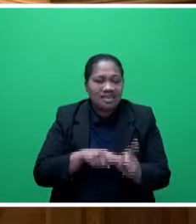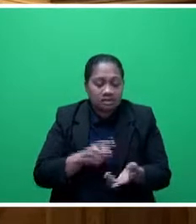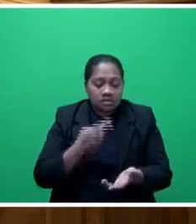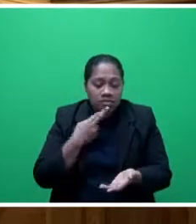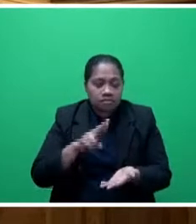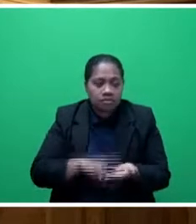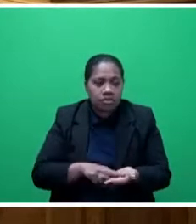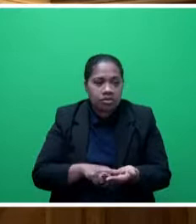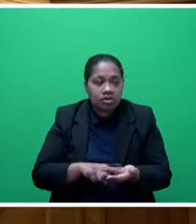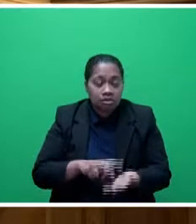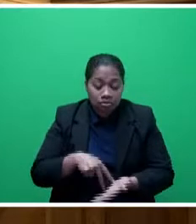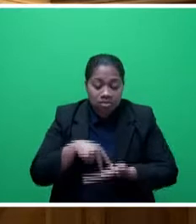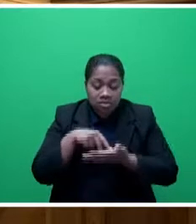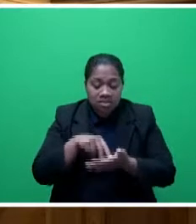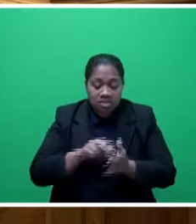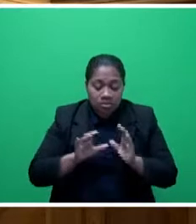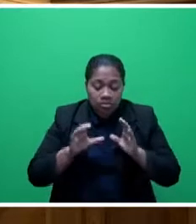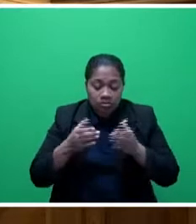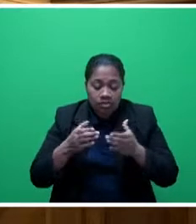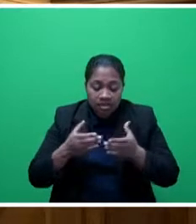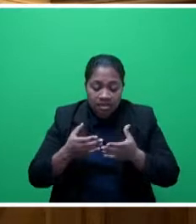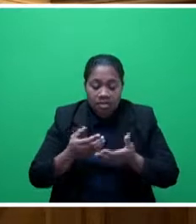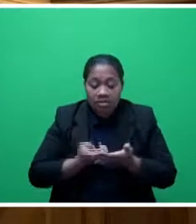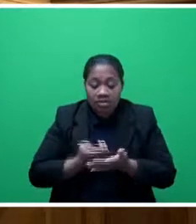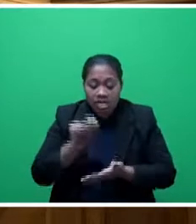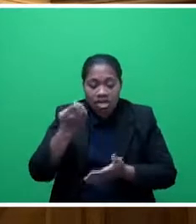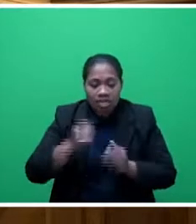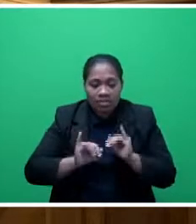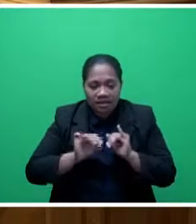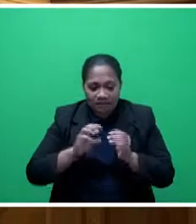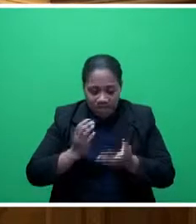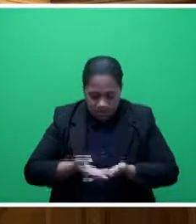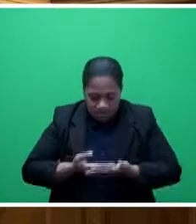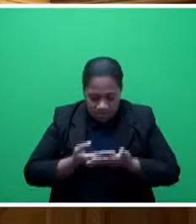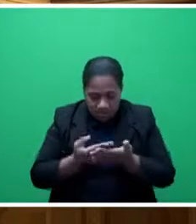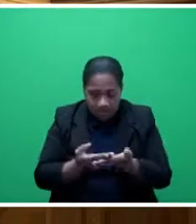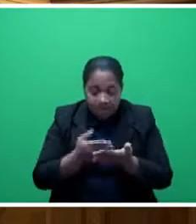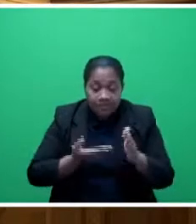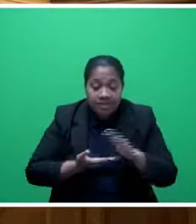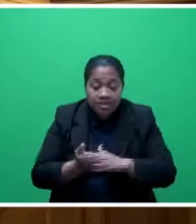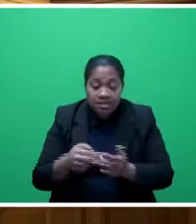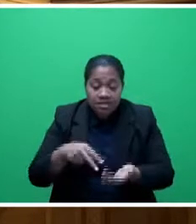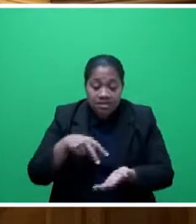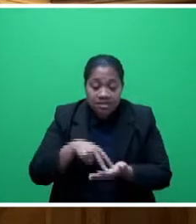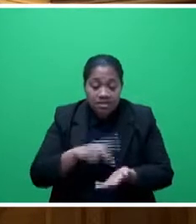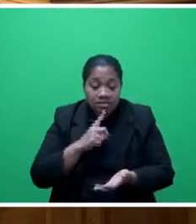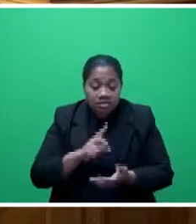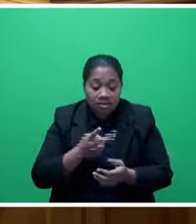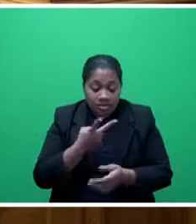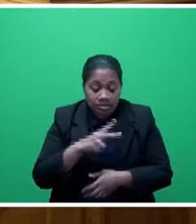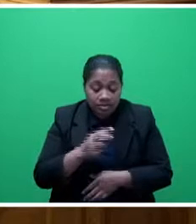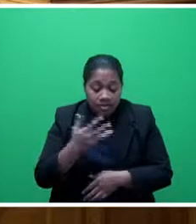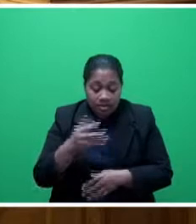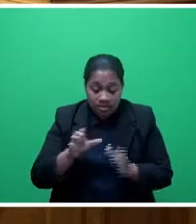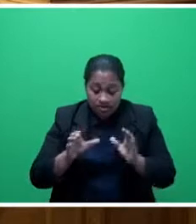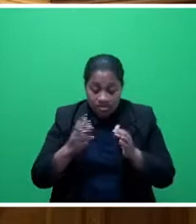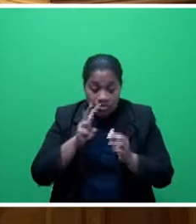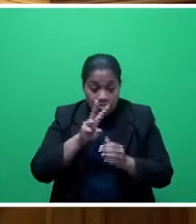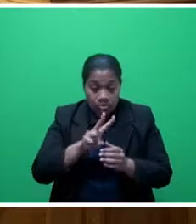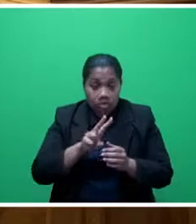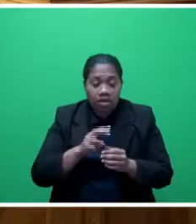Committee on Economic Affairs. Under Standing Orders 38, Clause 2, I refer